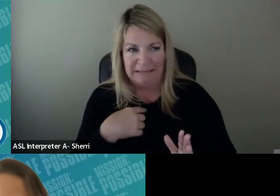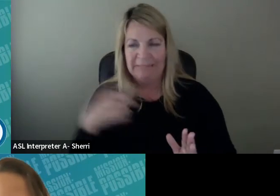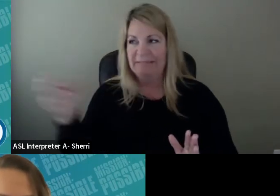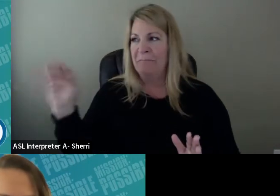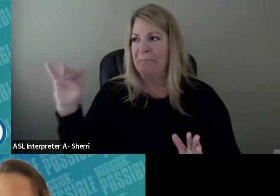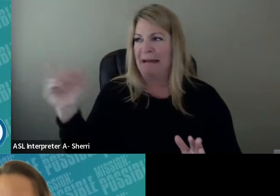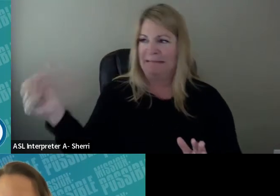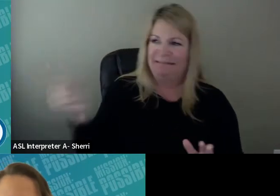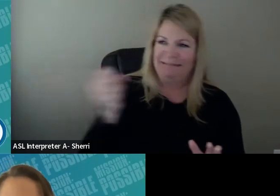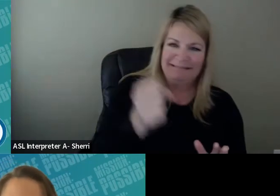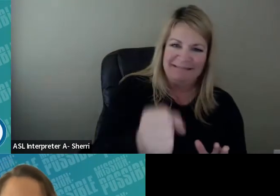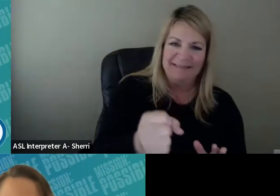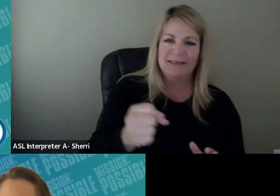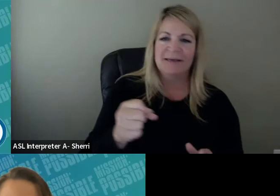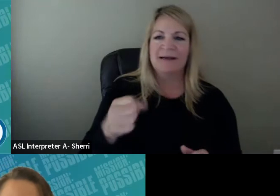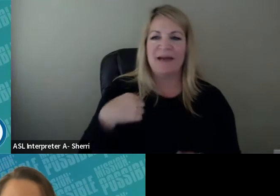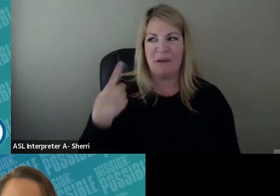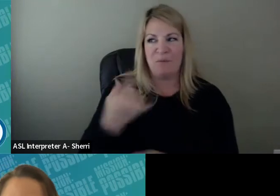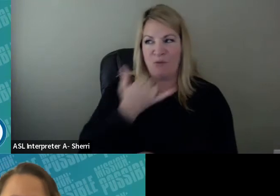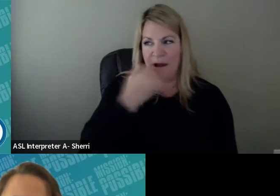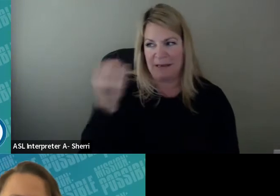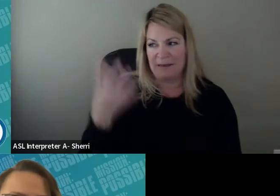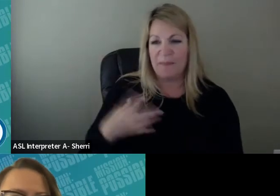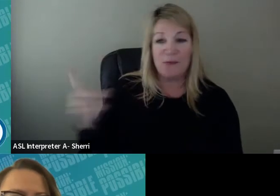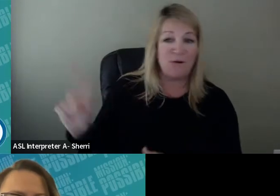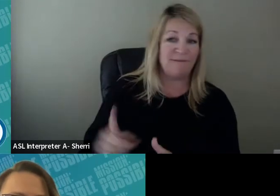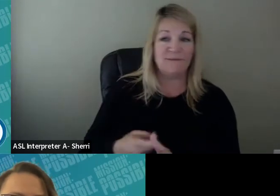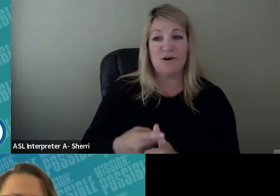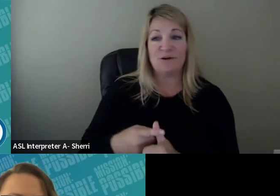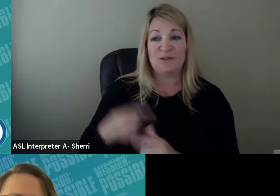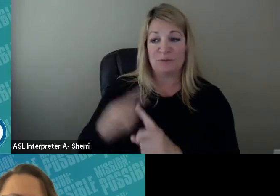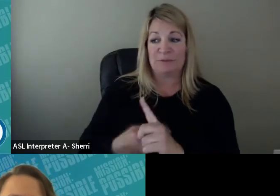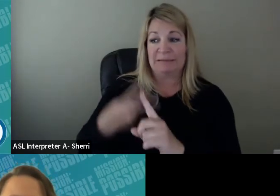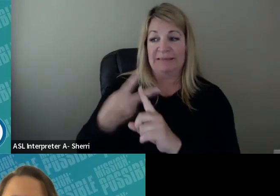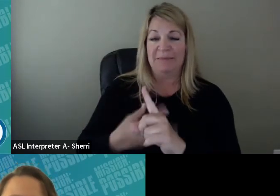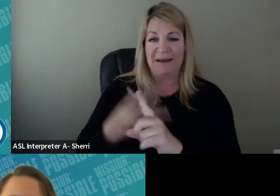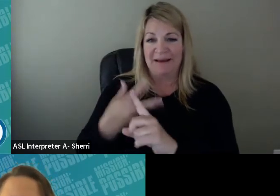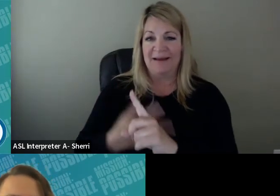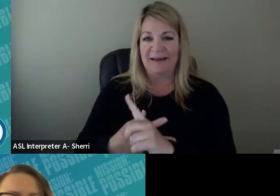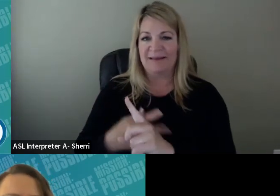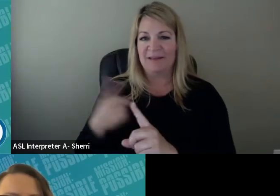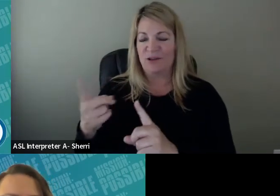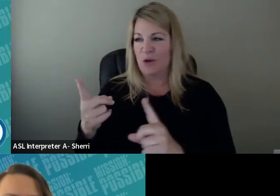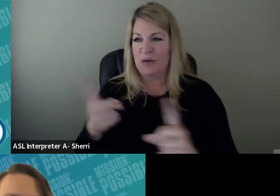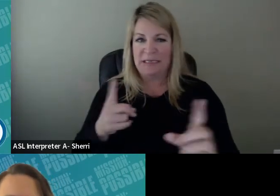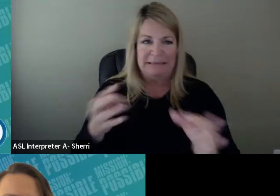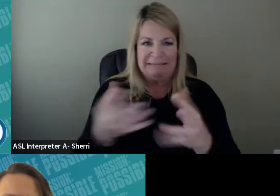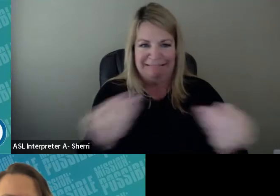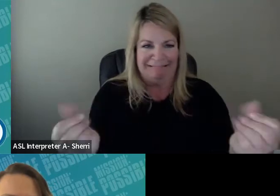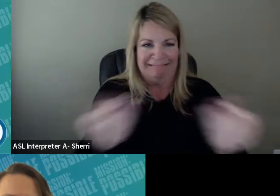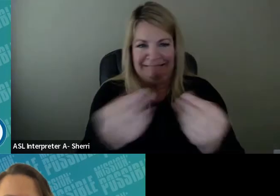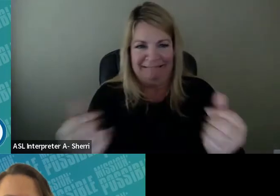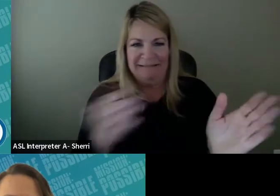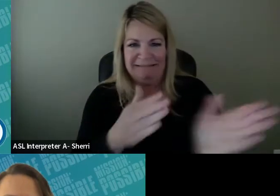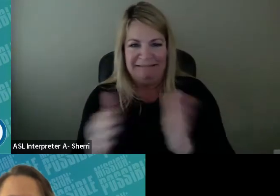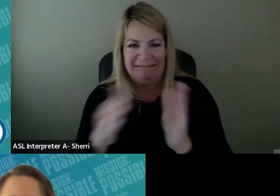intervene. And I think, Mai, correct me if I'm wrong, like your first few months was really spent on facilitating those co-planning time,